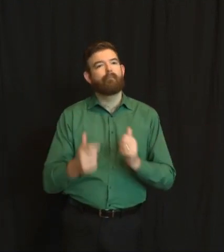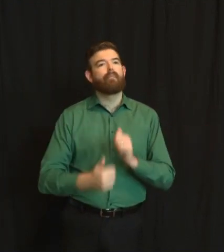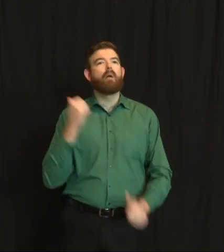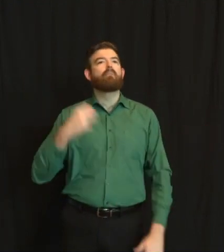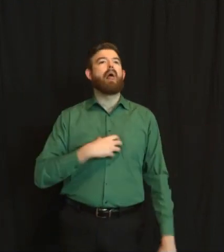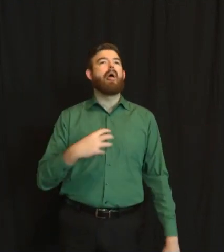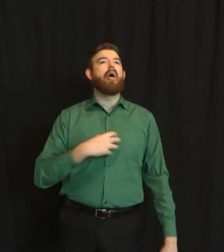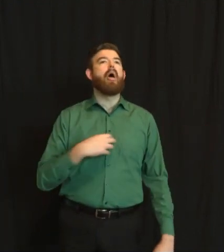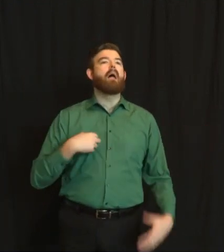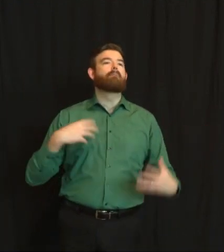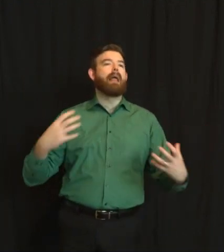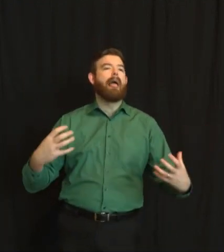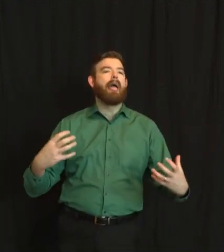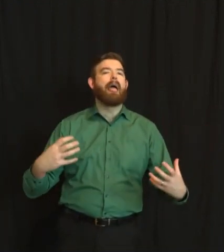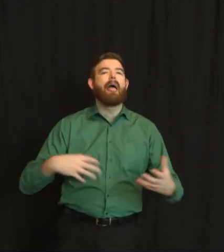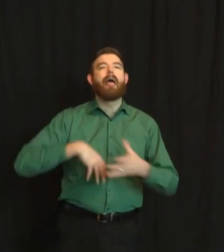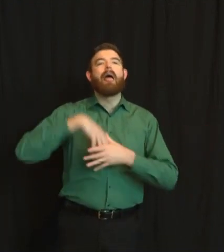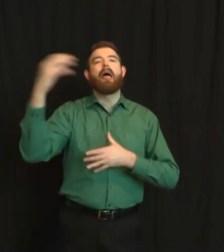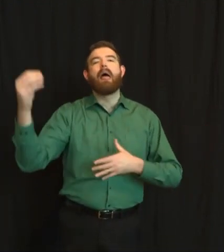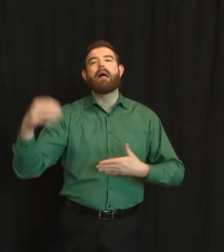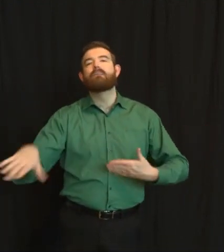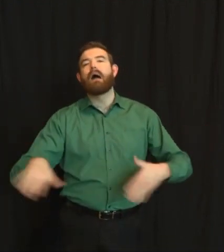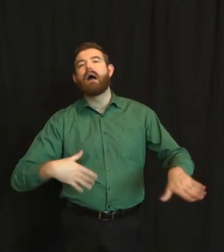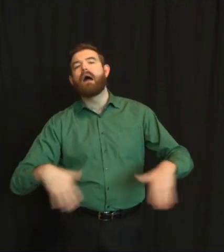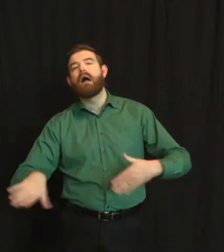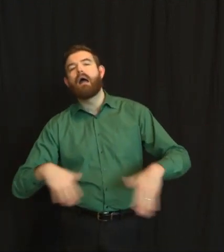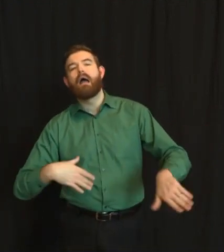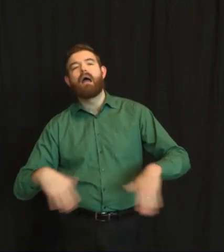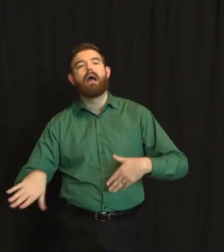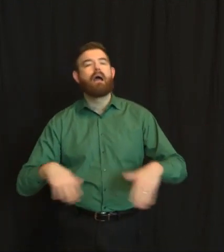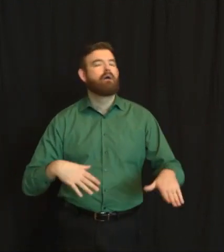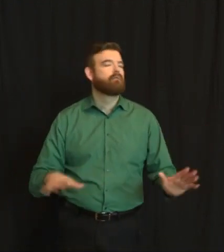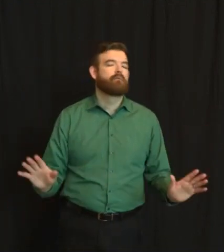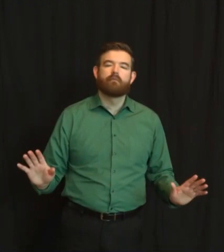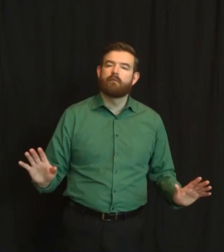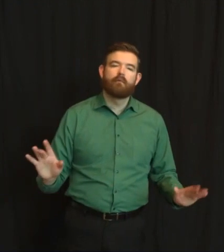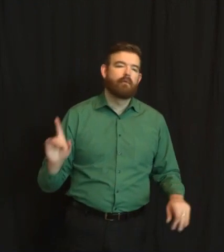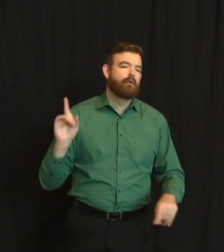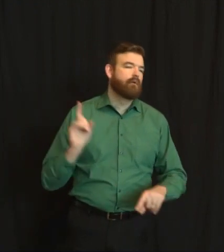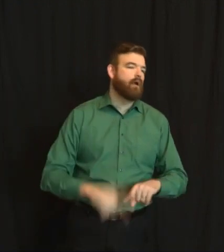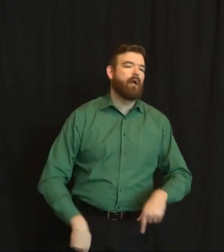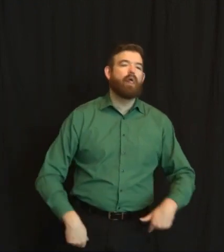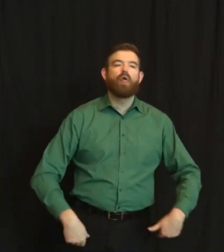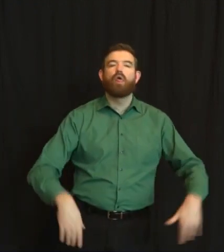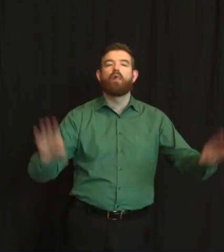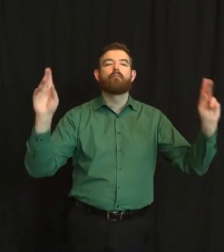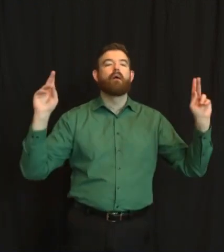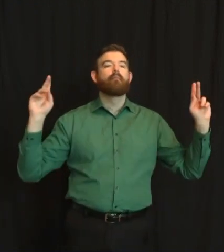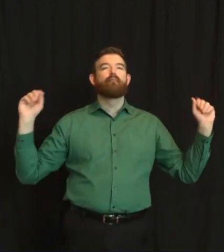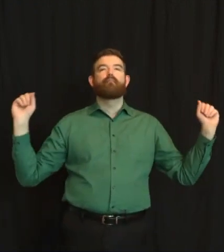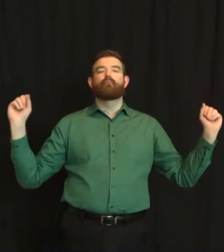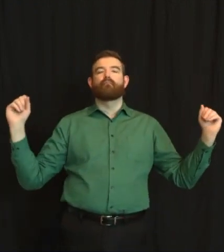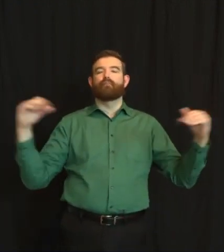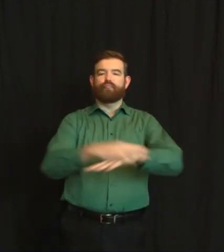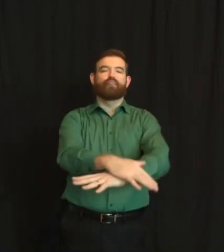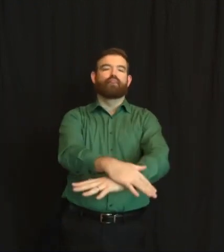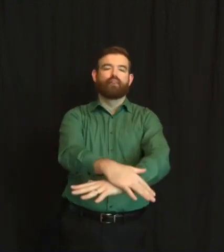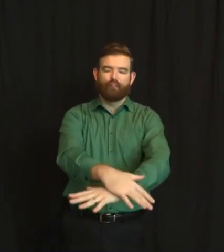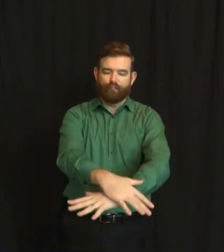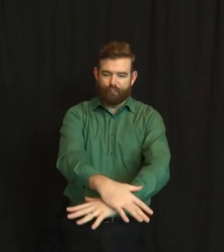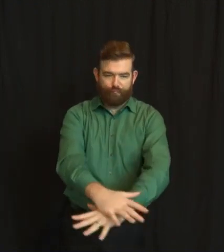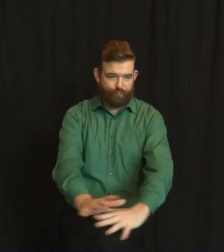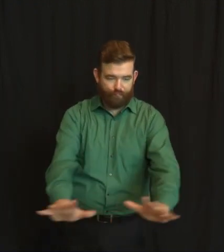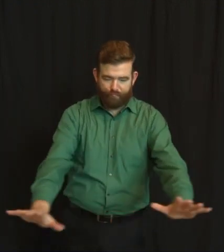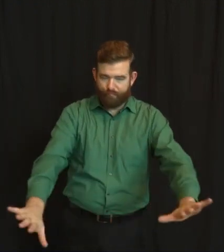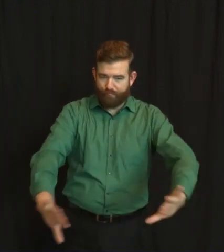get outside and get fresh air, but we just cannot allow folks to congregate. When we think we can responsibly either tweak